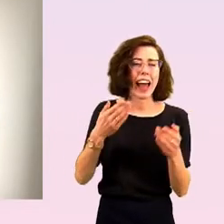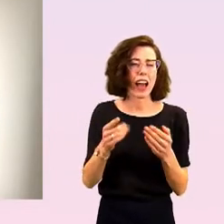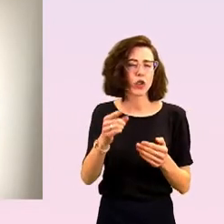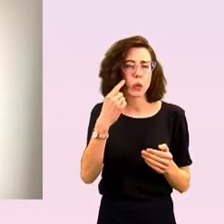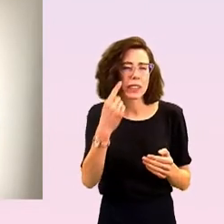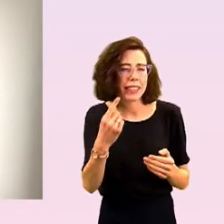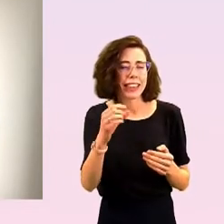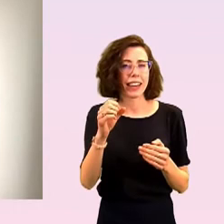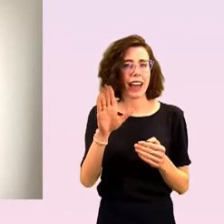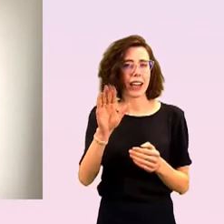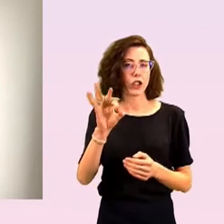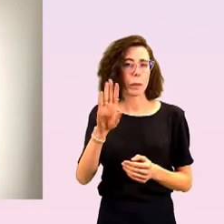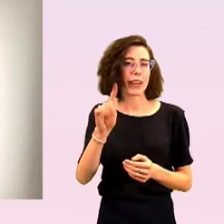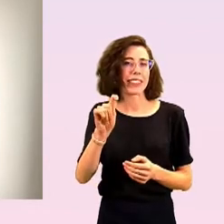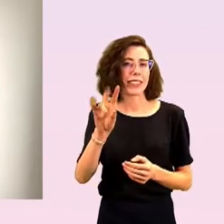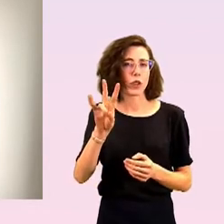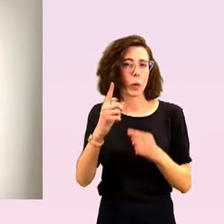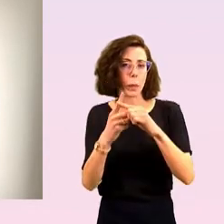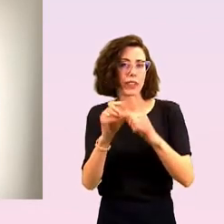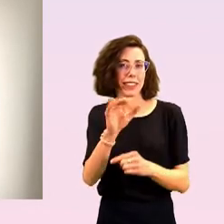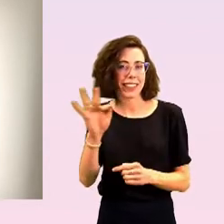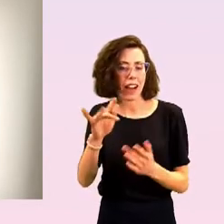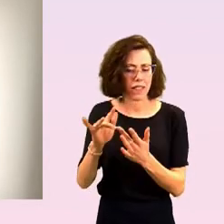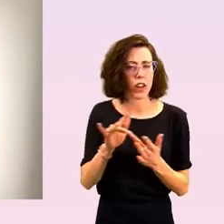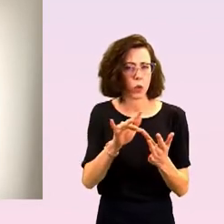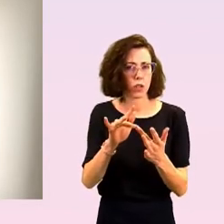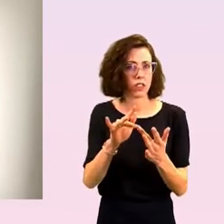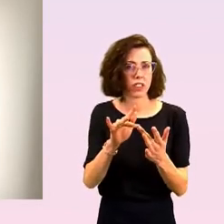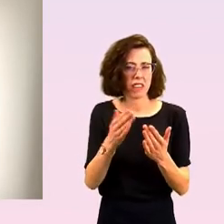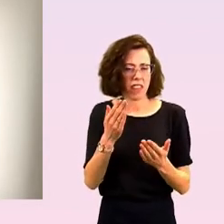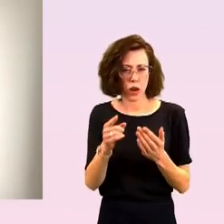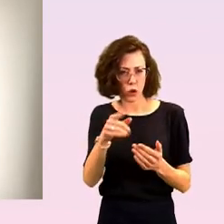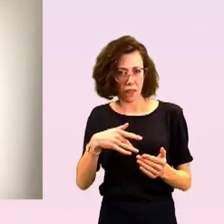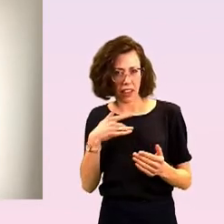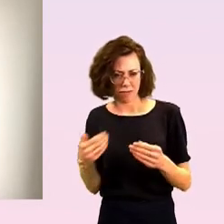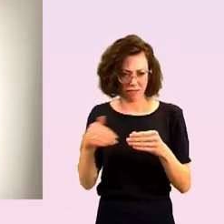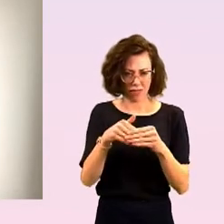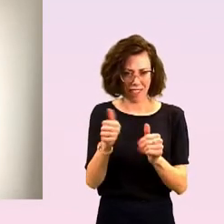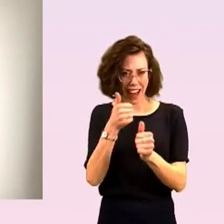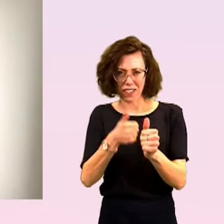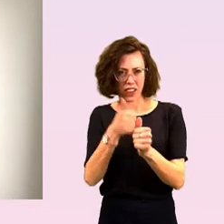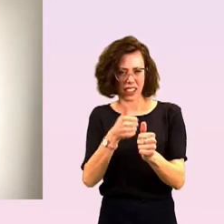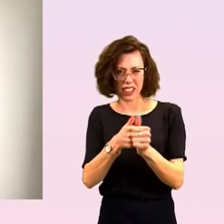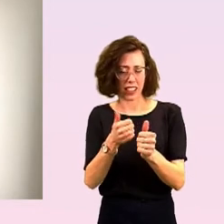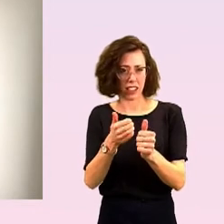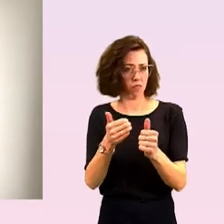staff networks kind of play into the history of advocacy for LGBTQ plus people?